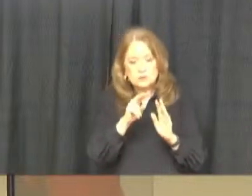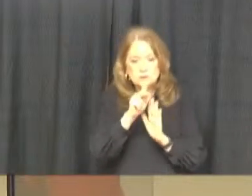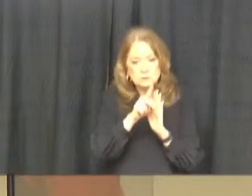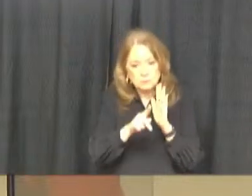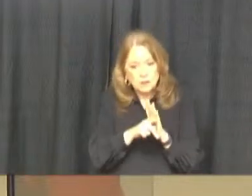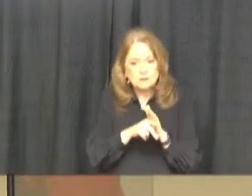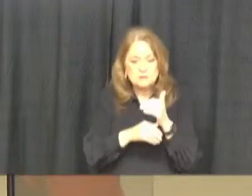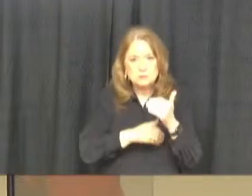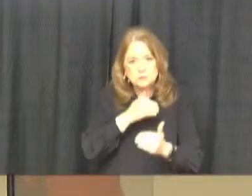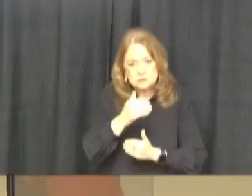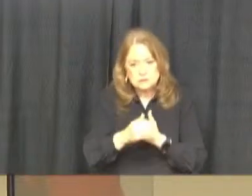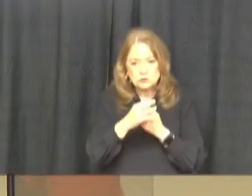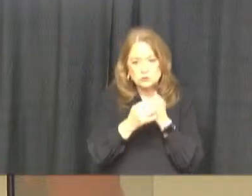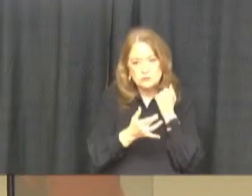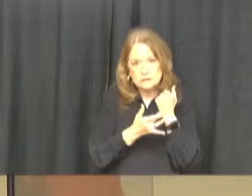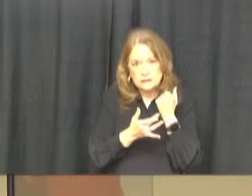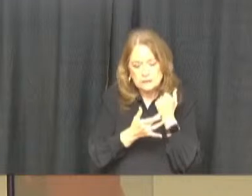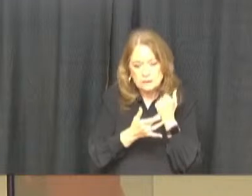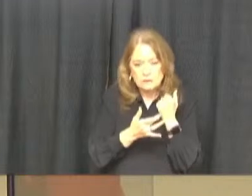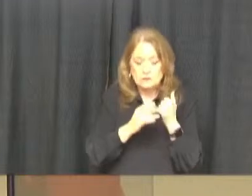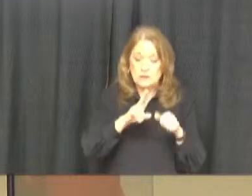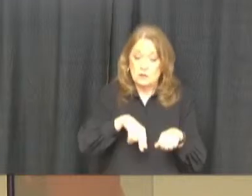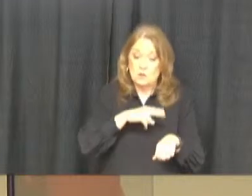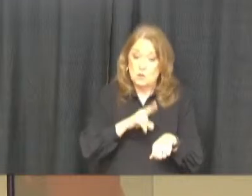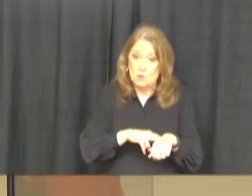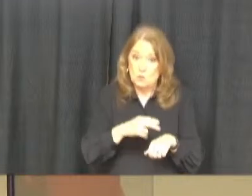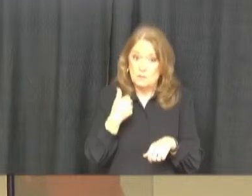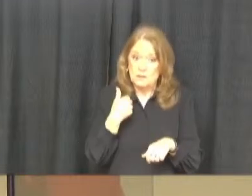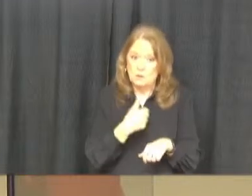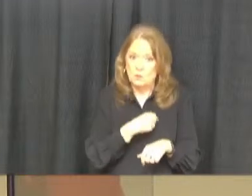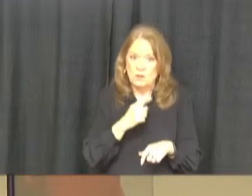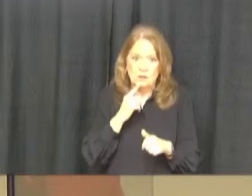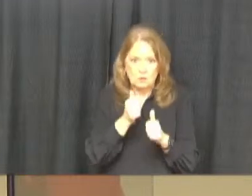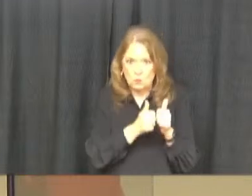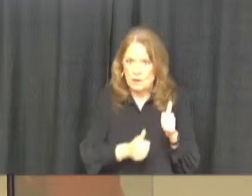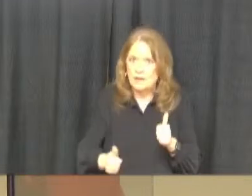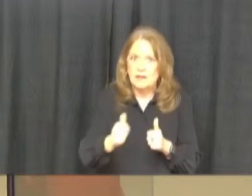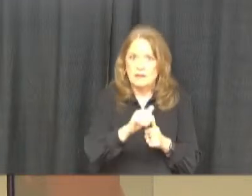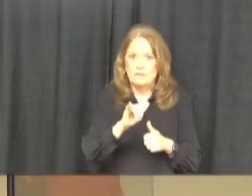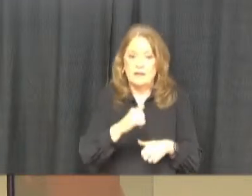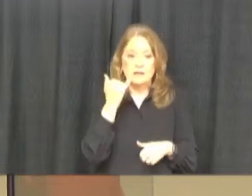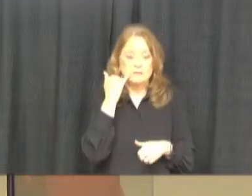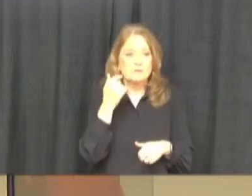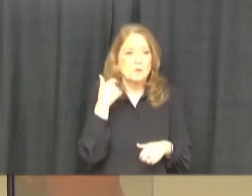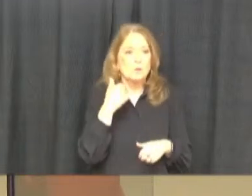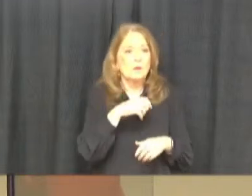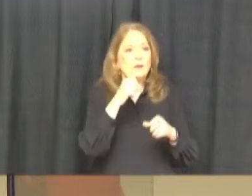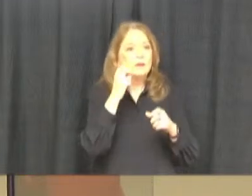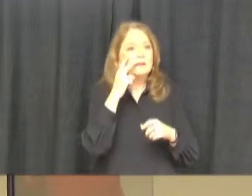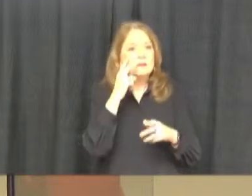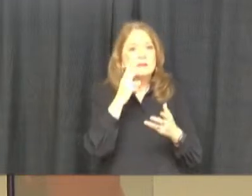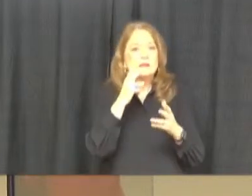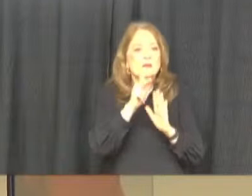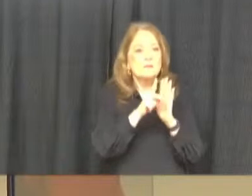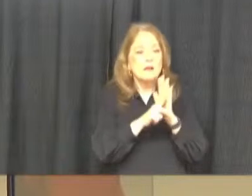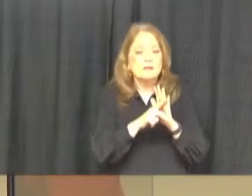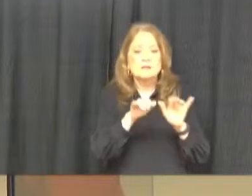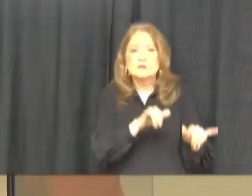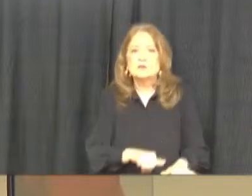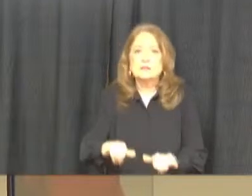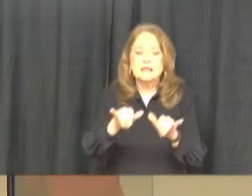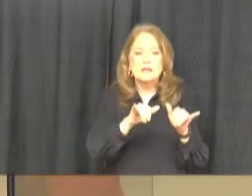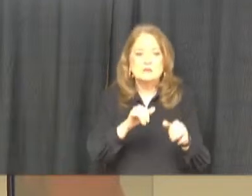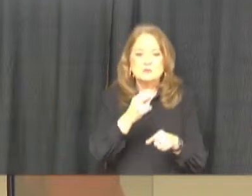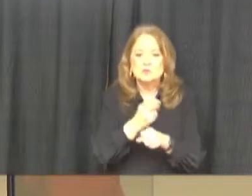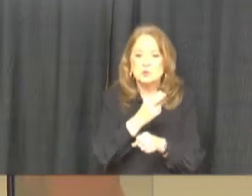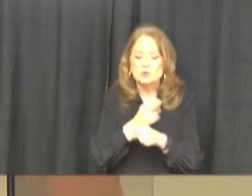but technology. And normally we are way ahead of that. In other words, if we see policy or standards or use